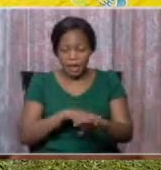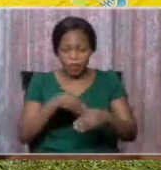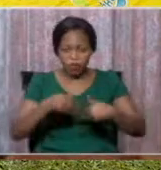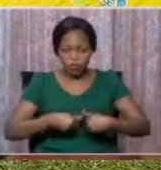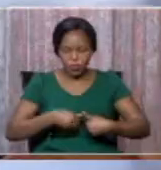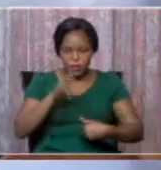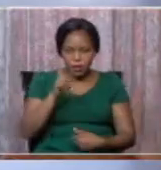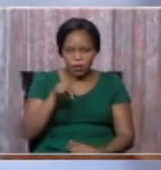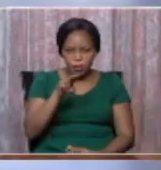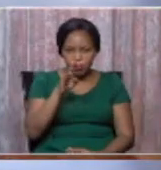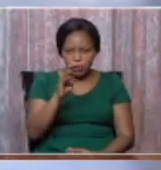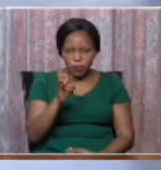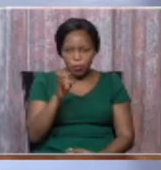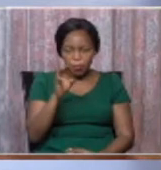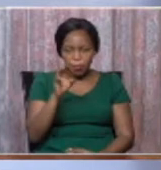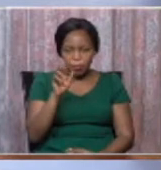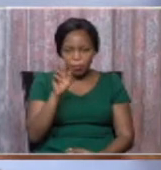So, very good.